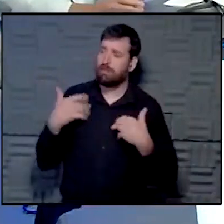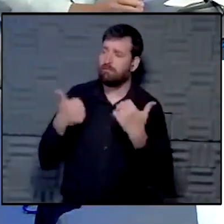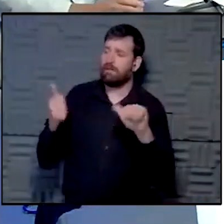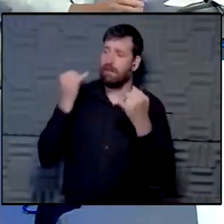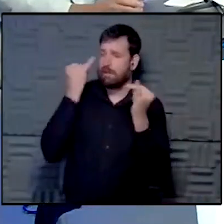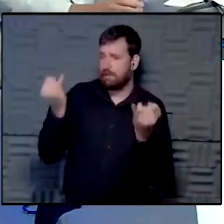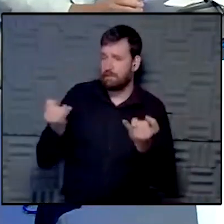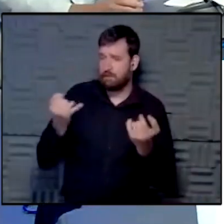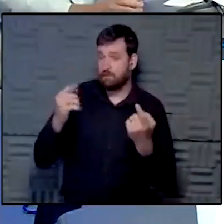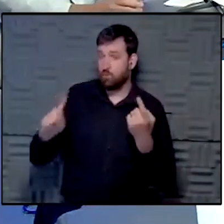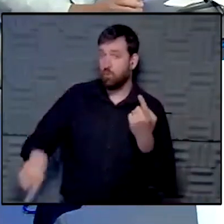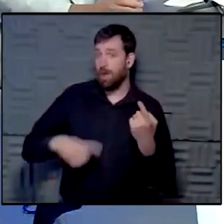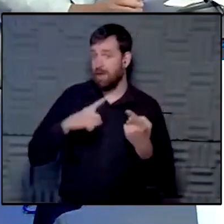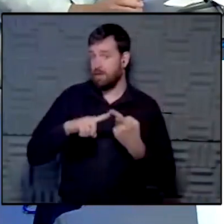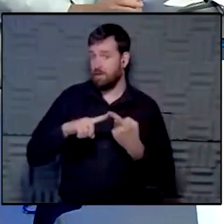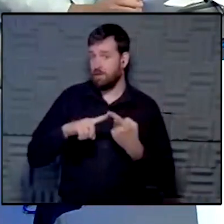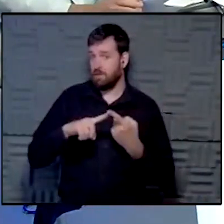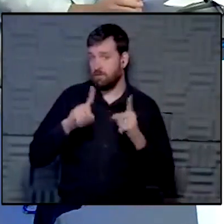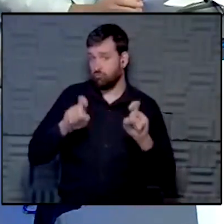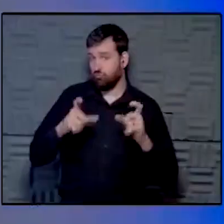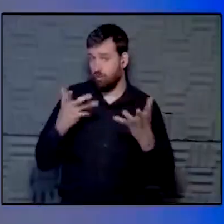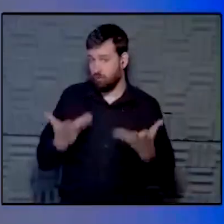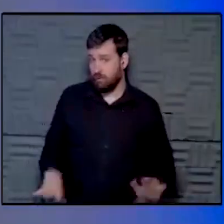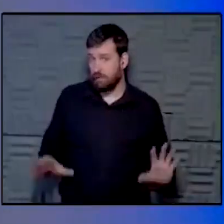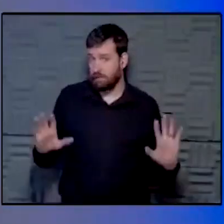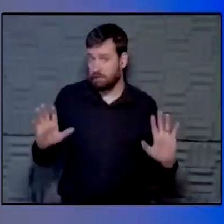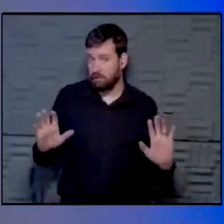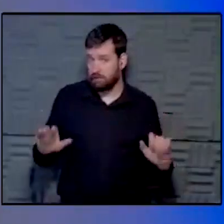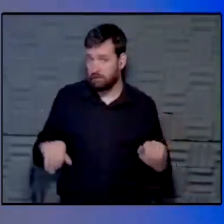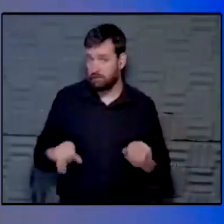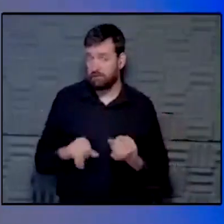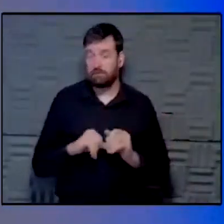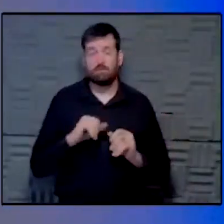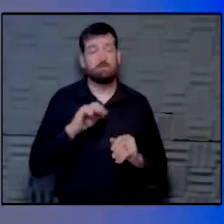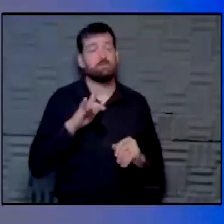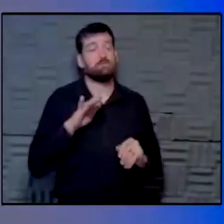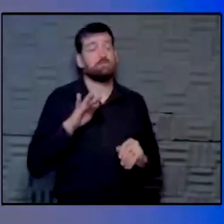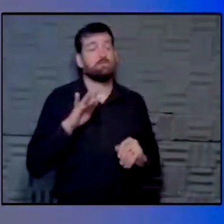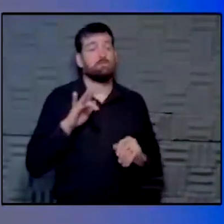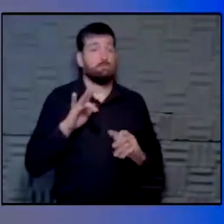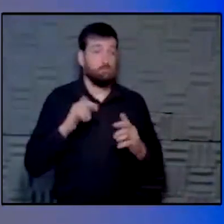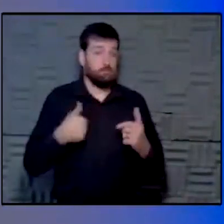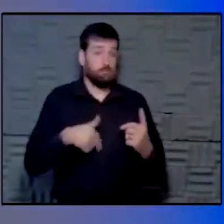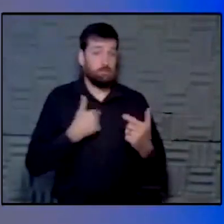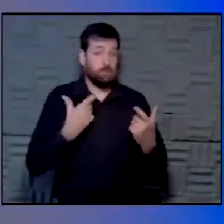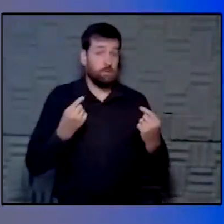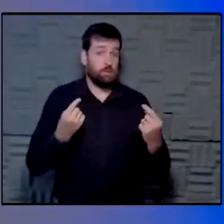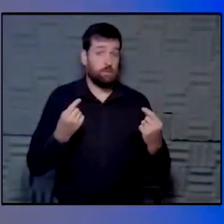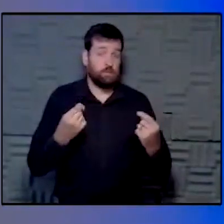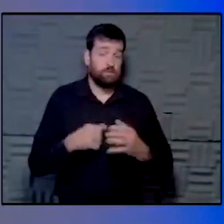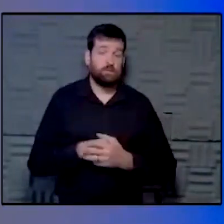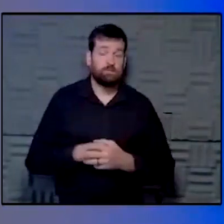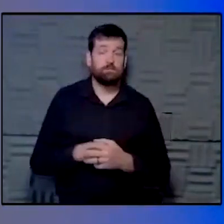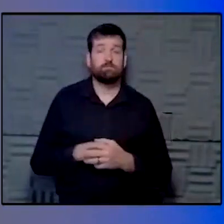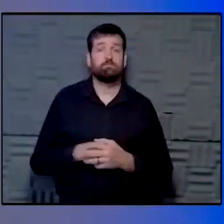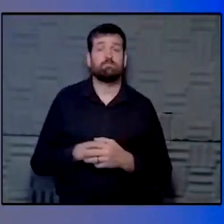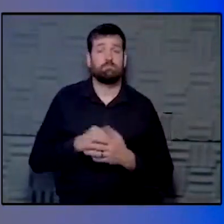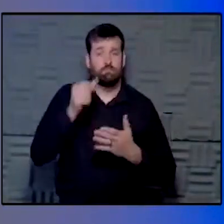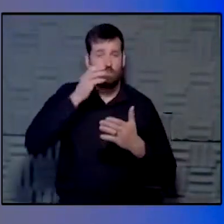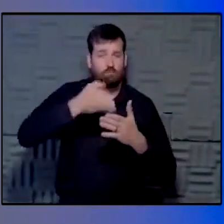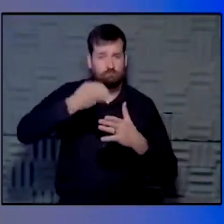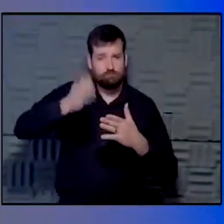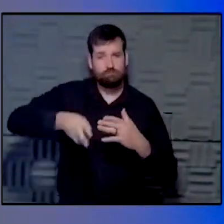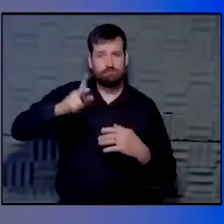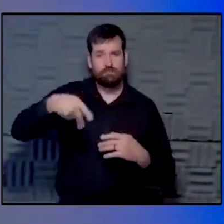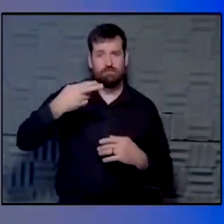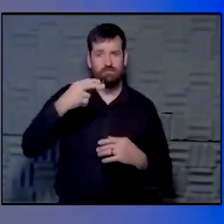of how soon you think that trial will be completed? So the way we're doing it is that we'll be completing its